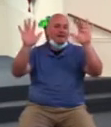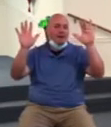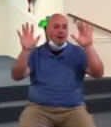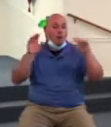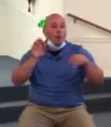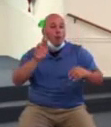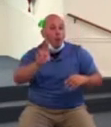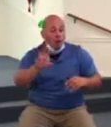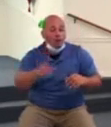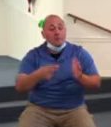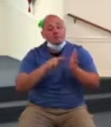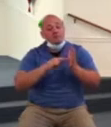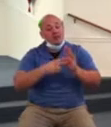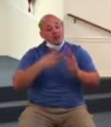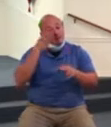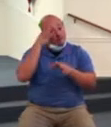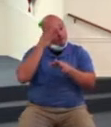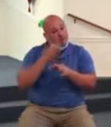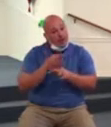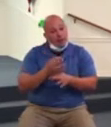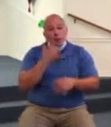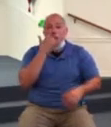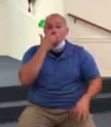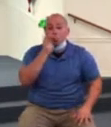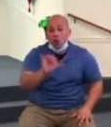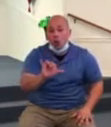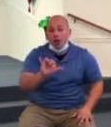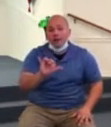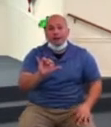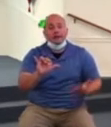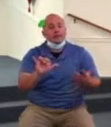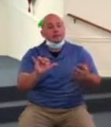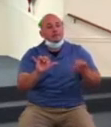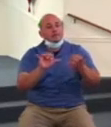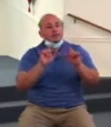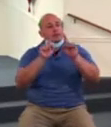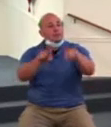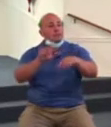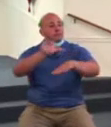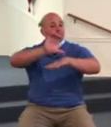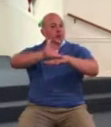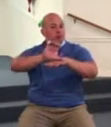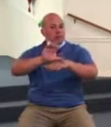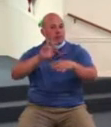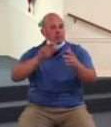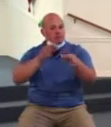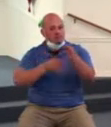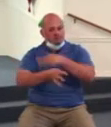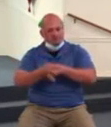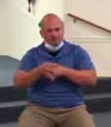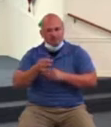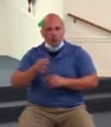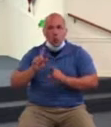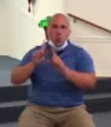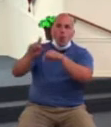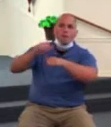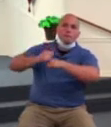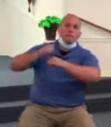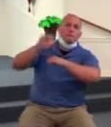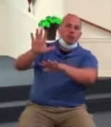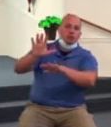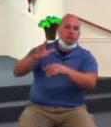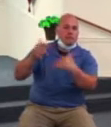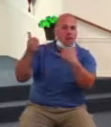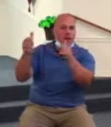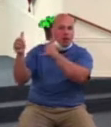have disappeared into the mountains for a weekend of adventures? Does faith look like a